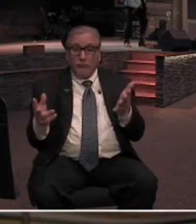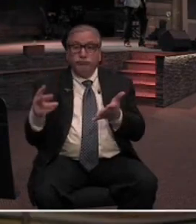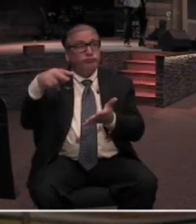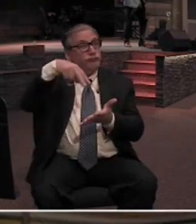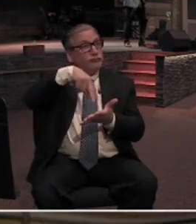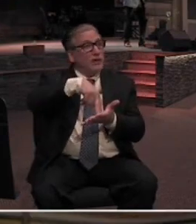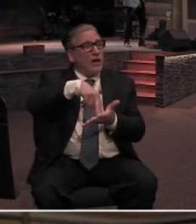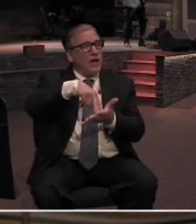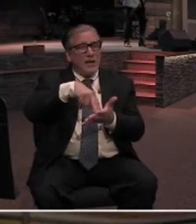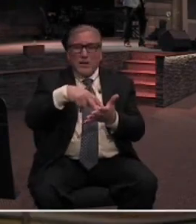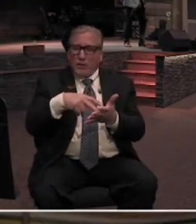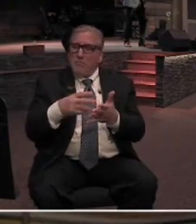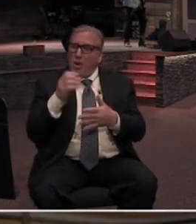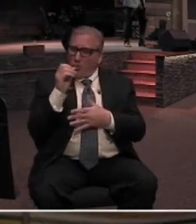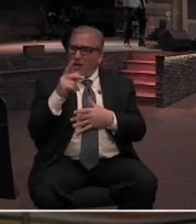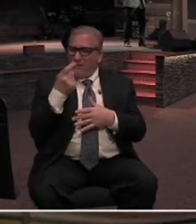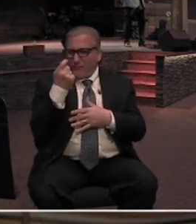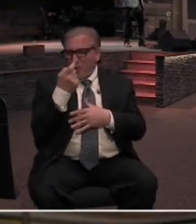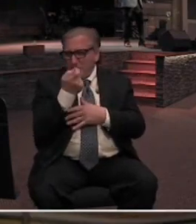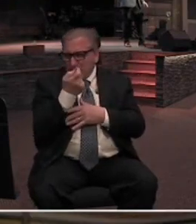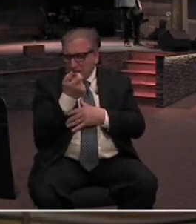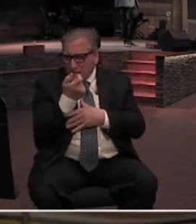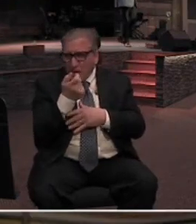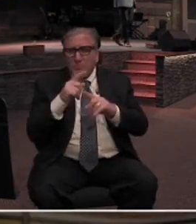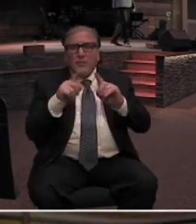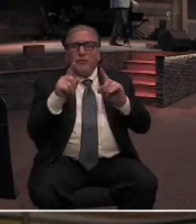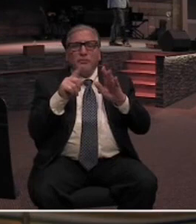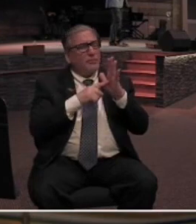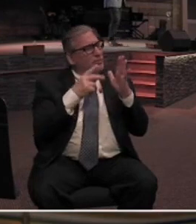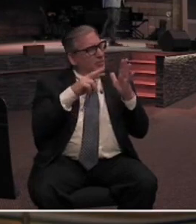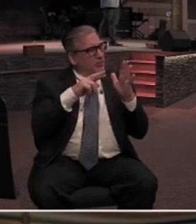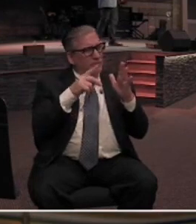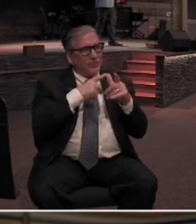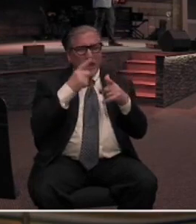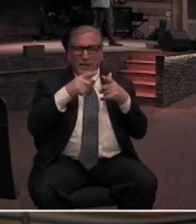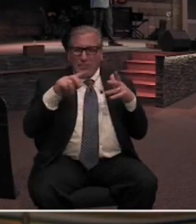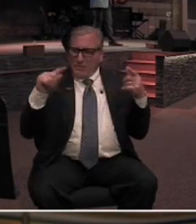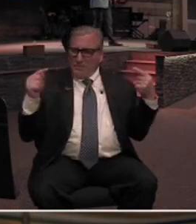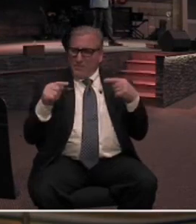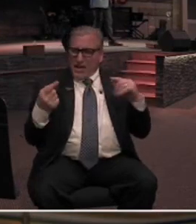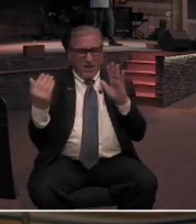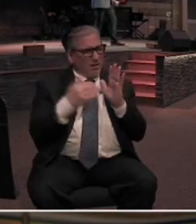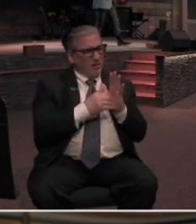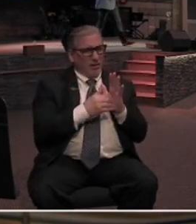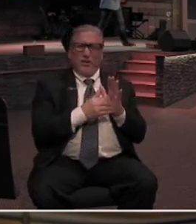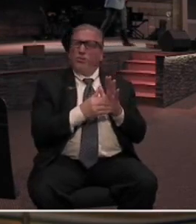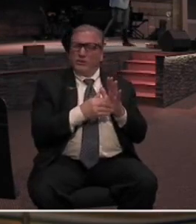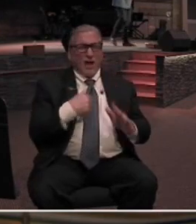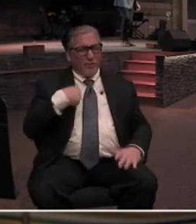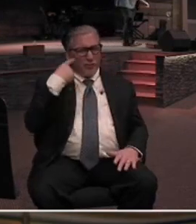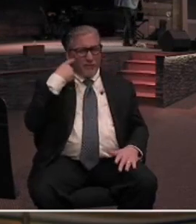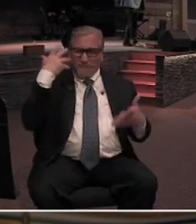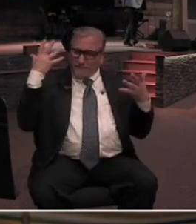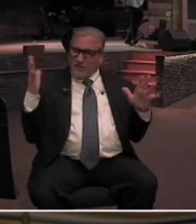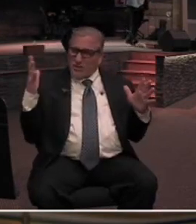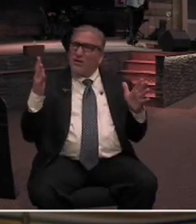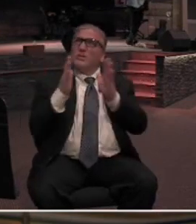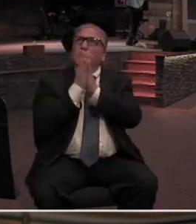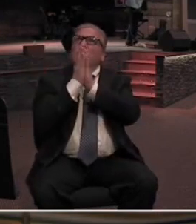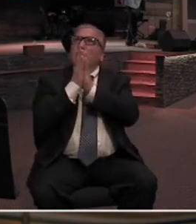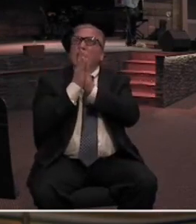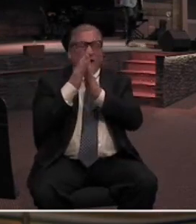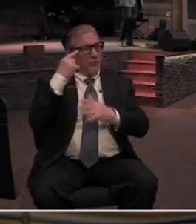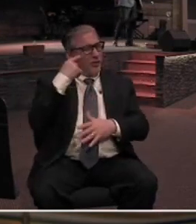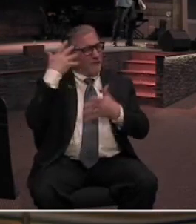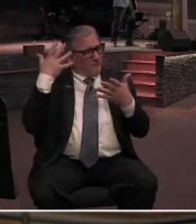the pain still hits. Wait, I thought this was over.